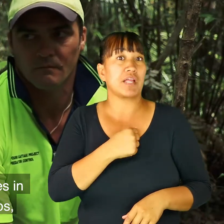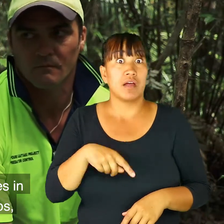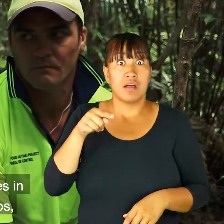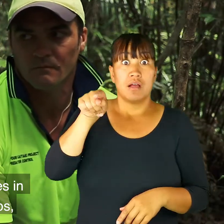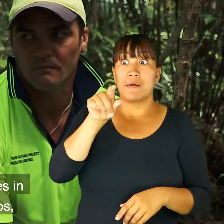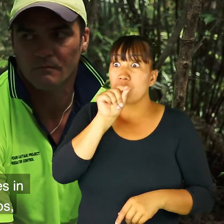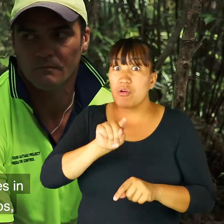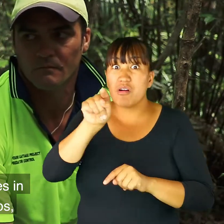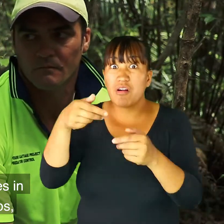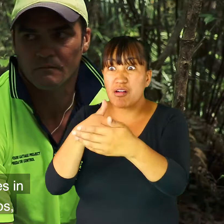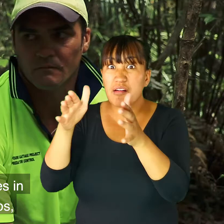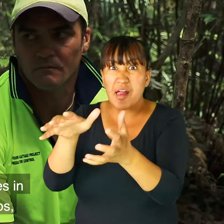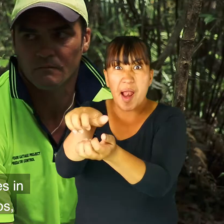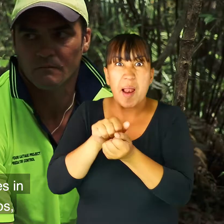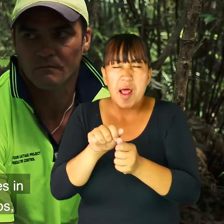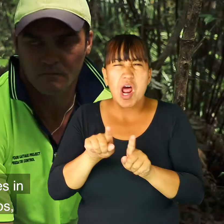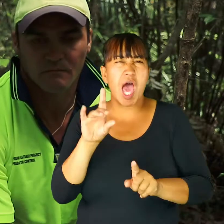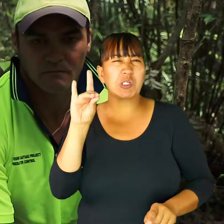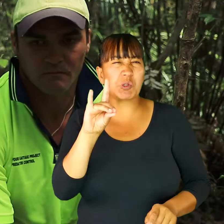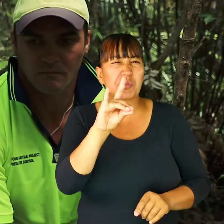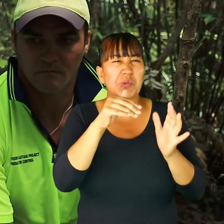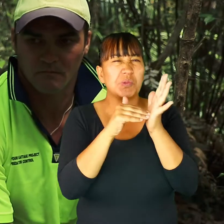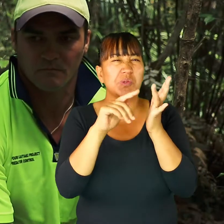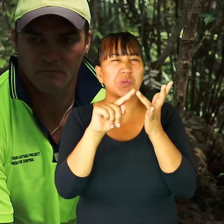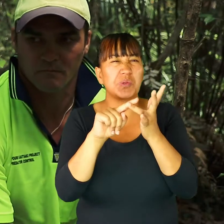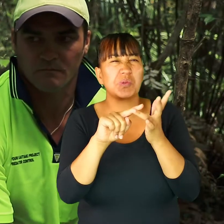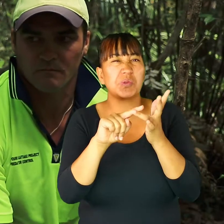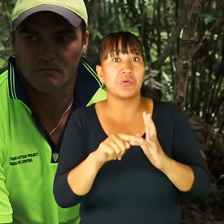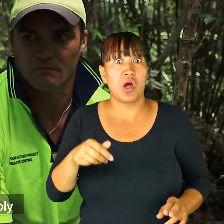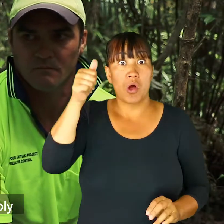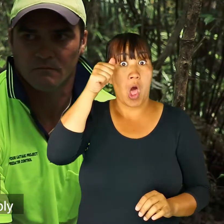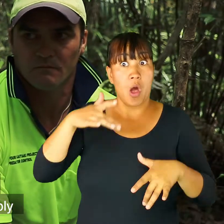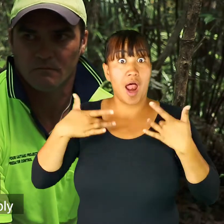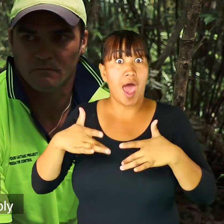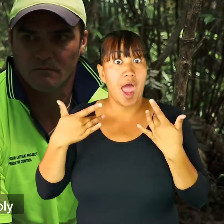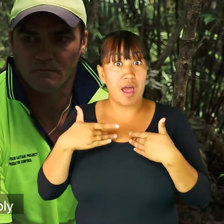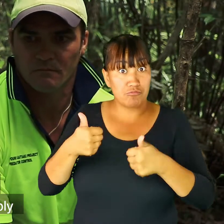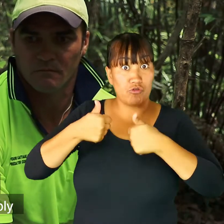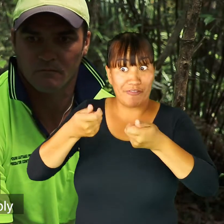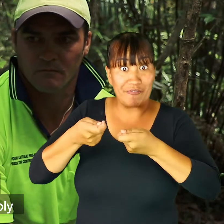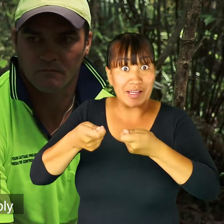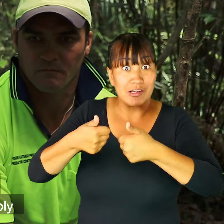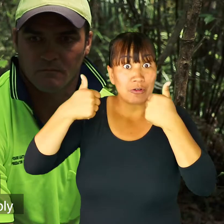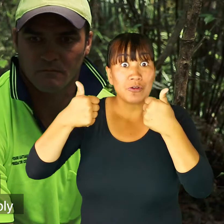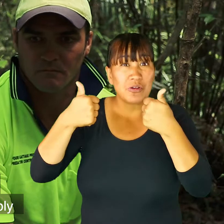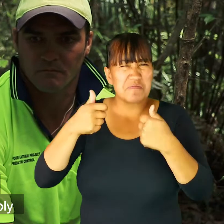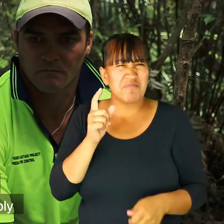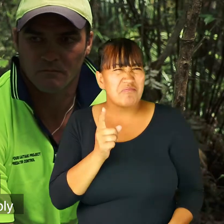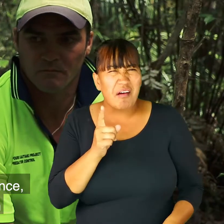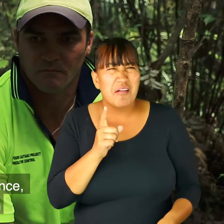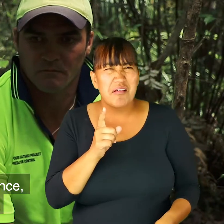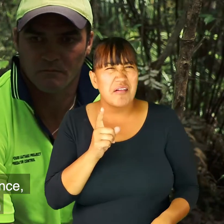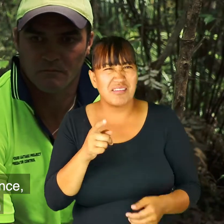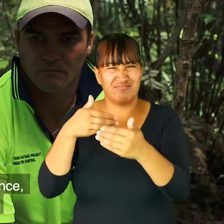You know, the ones in captivity are really in zoos. Sure, they're alive and they're fed, but and they probably don't